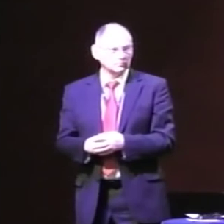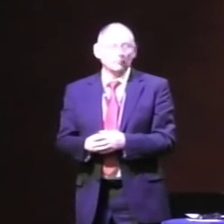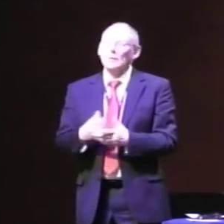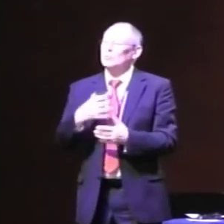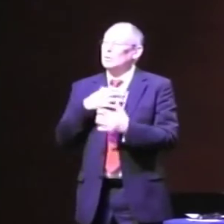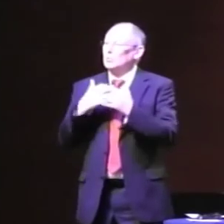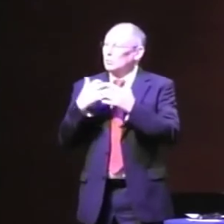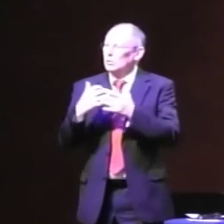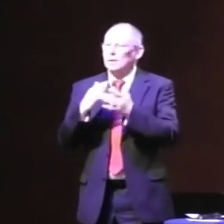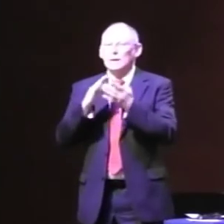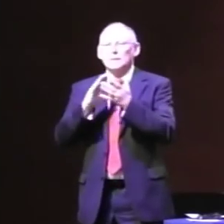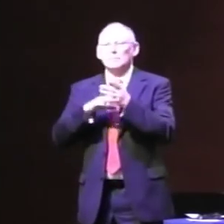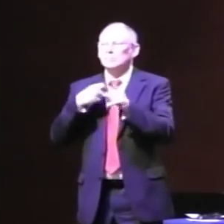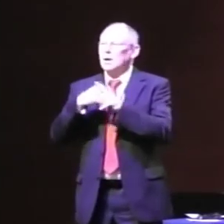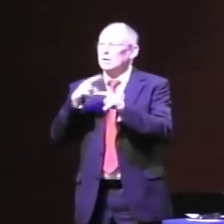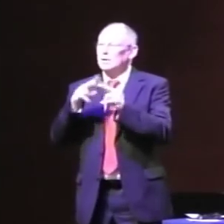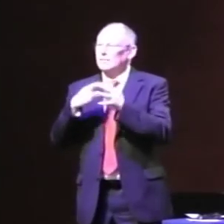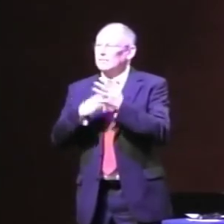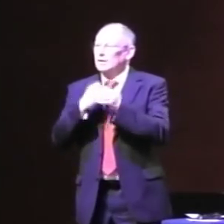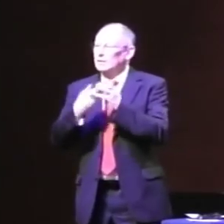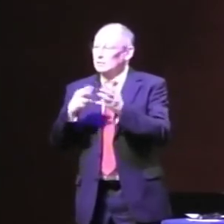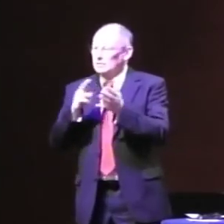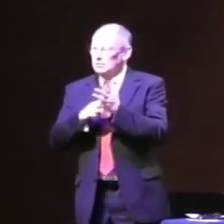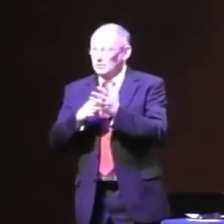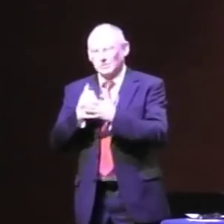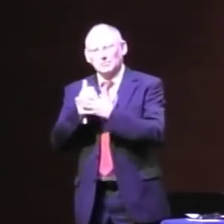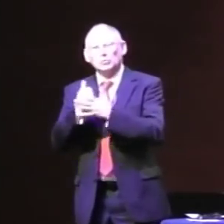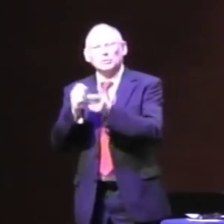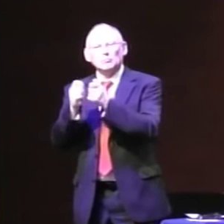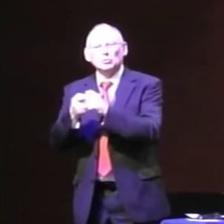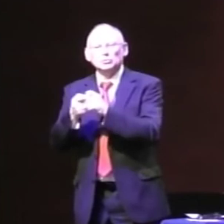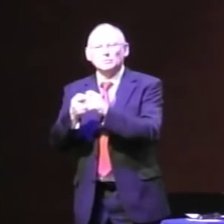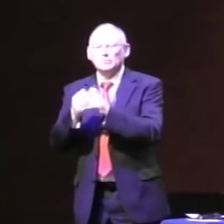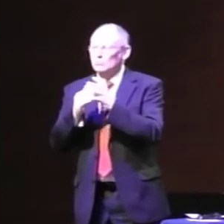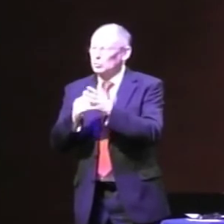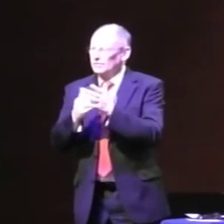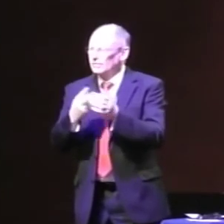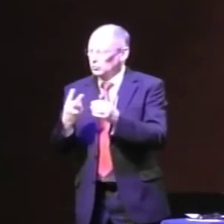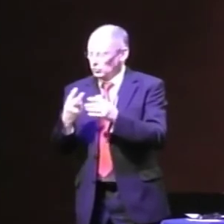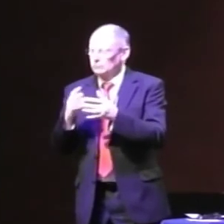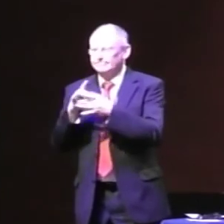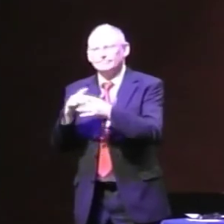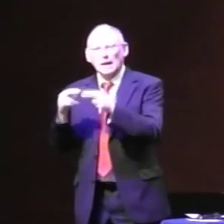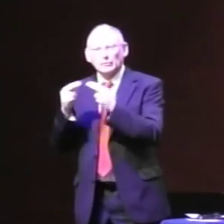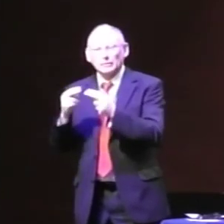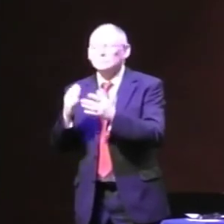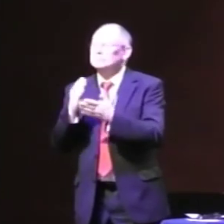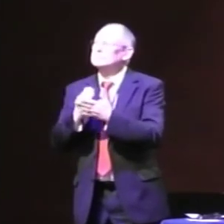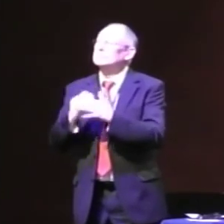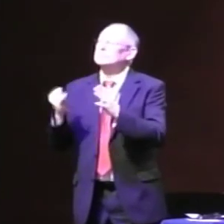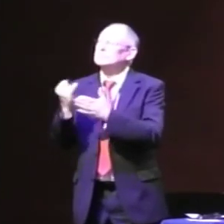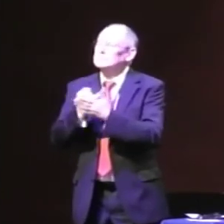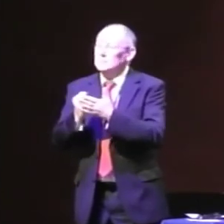President, Congress, Mark Ferguson supporting amended motion 52 on housing. It's a national scandal that estimates show there